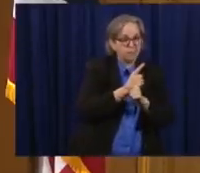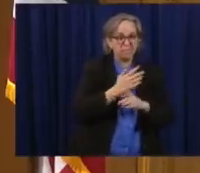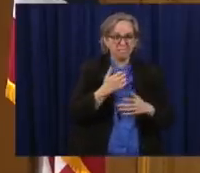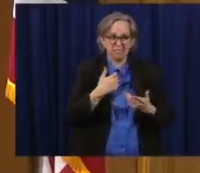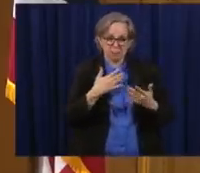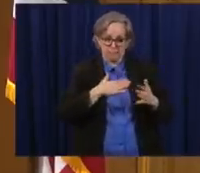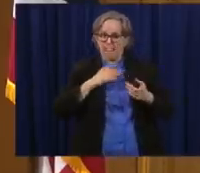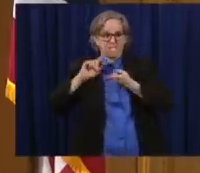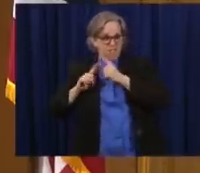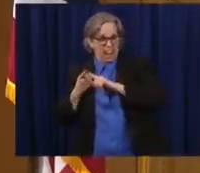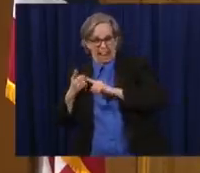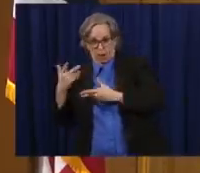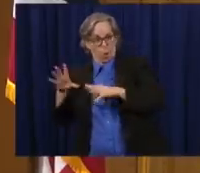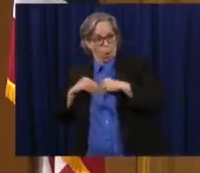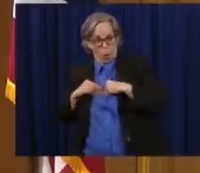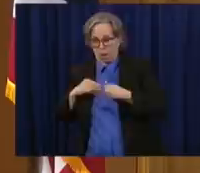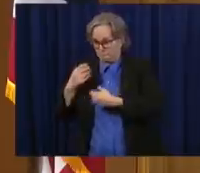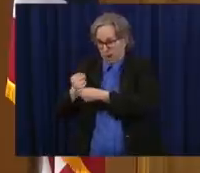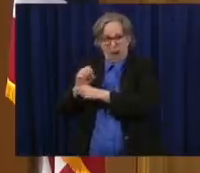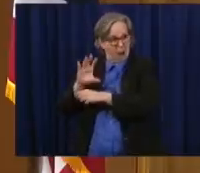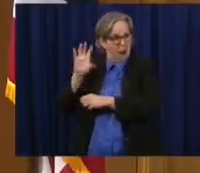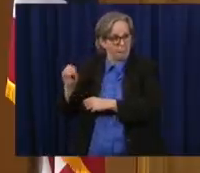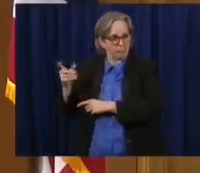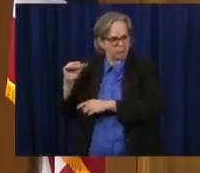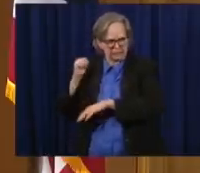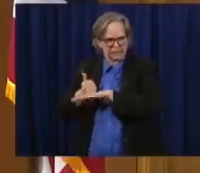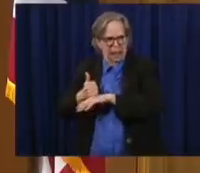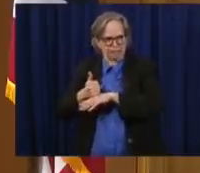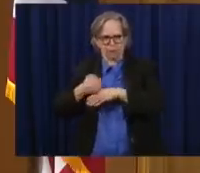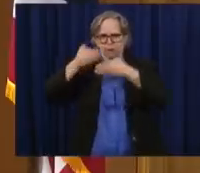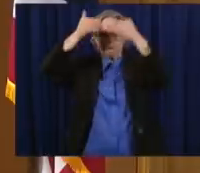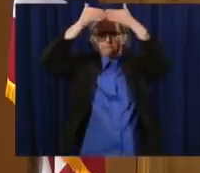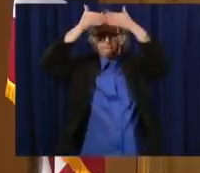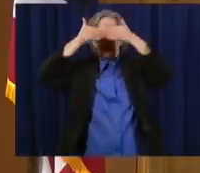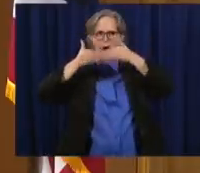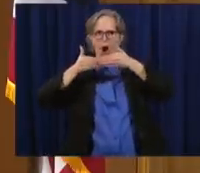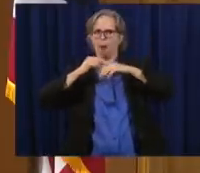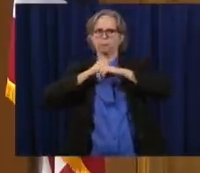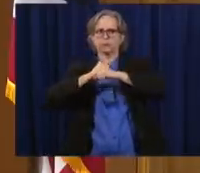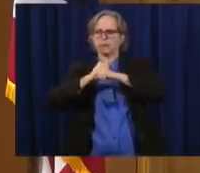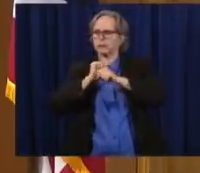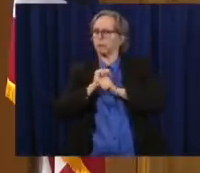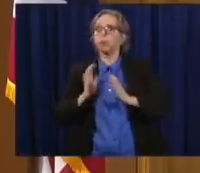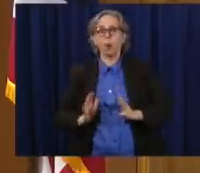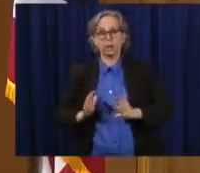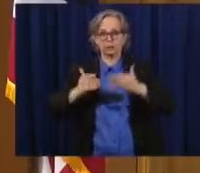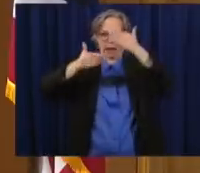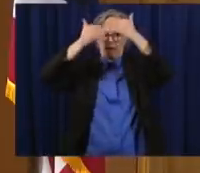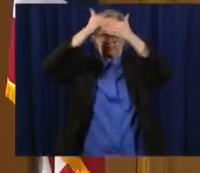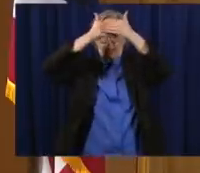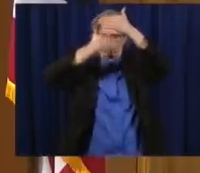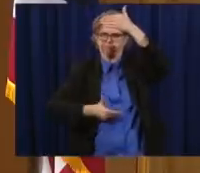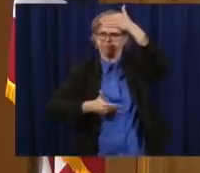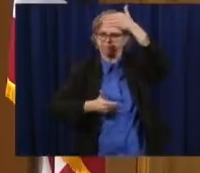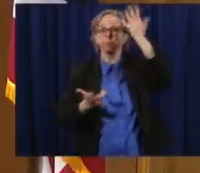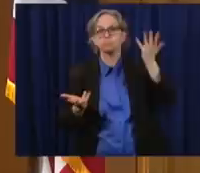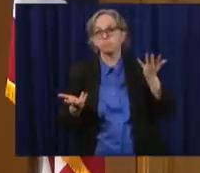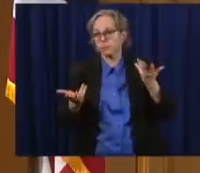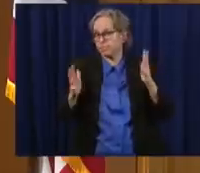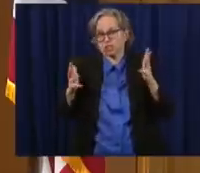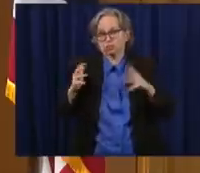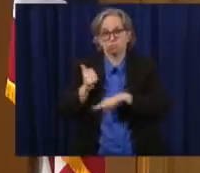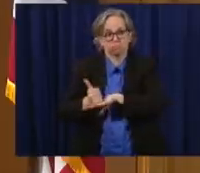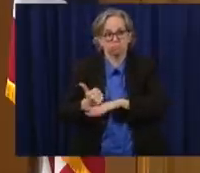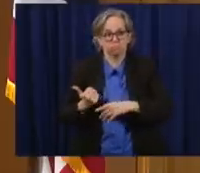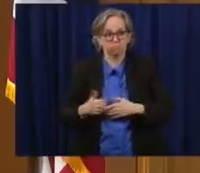company. He's put some barriers to protect people where that was necessary, where they couldn't achieve what they